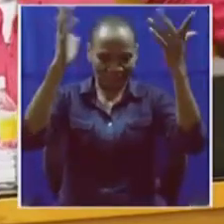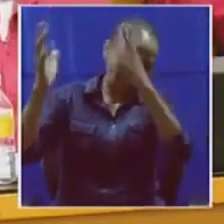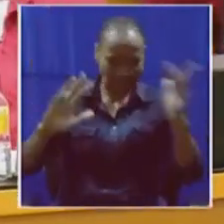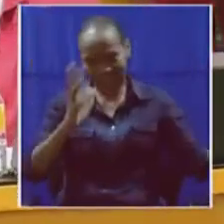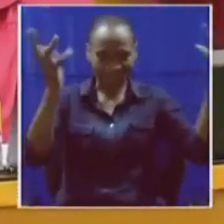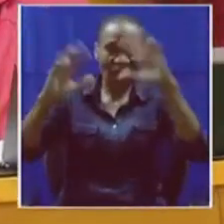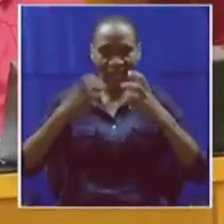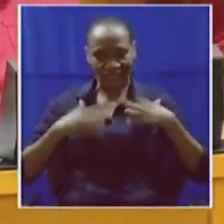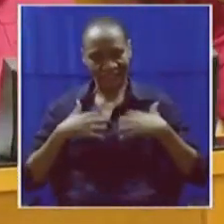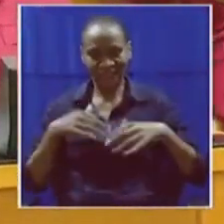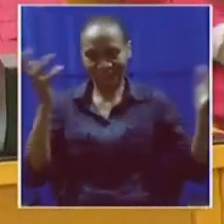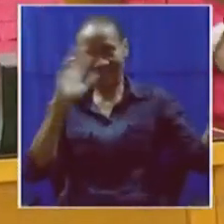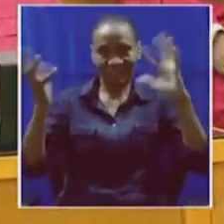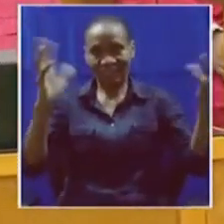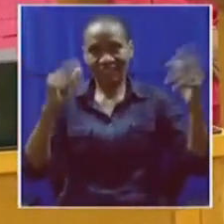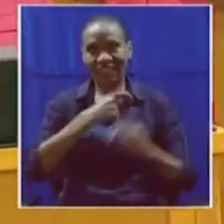I don't ask that question.